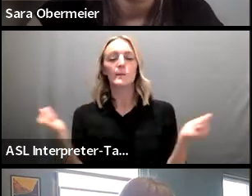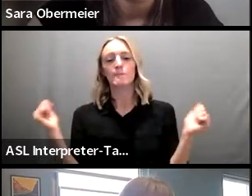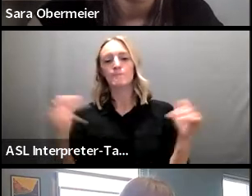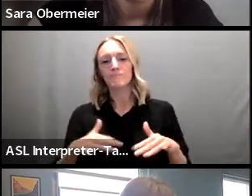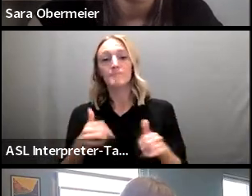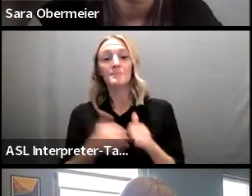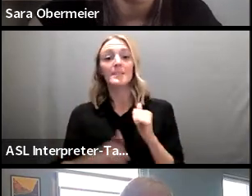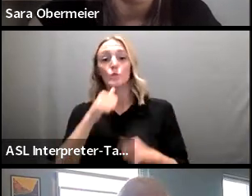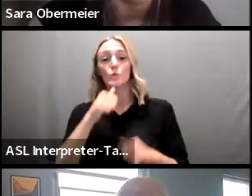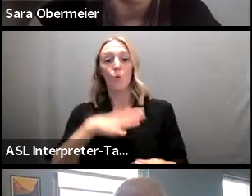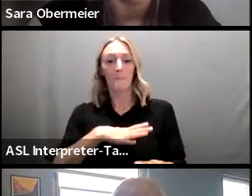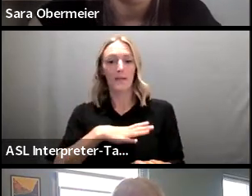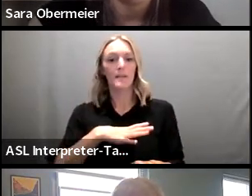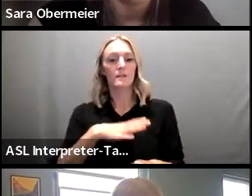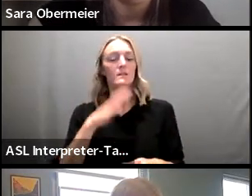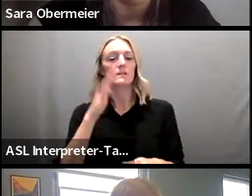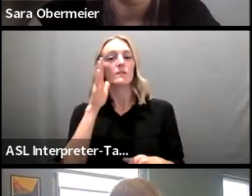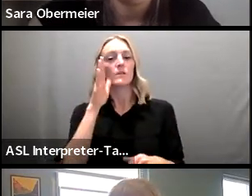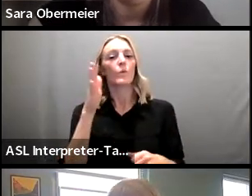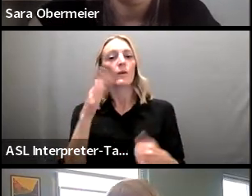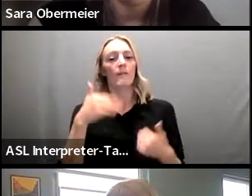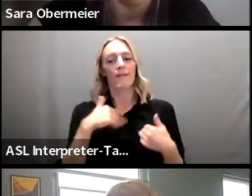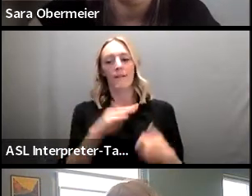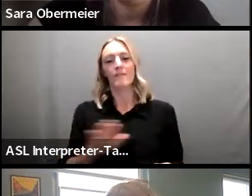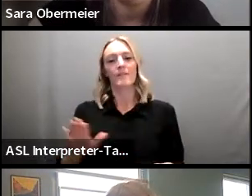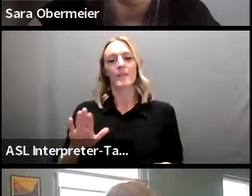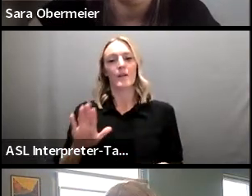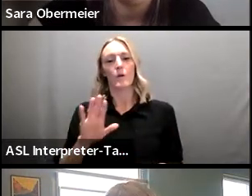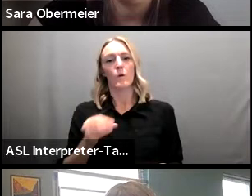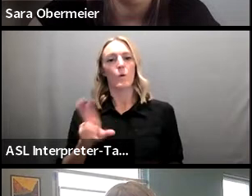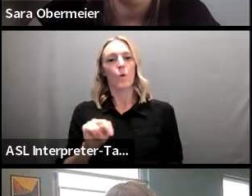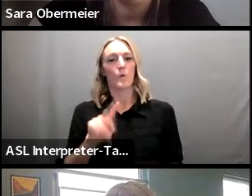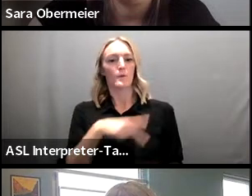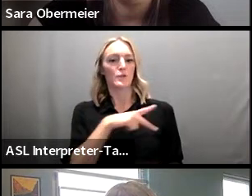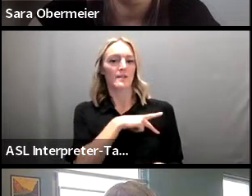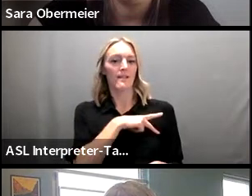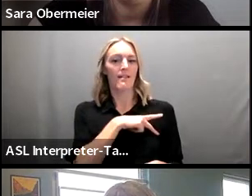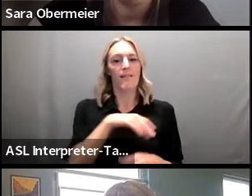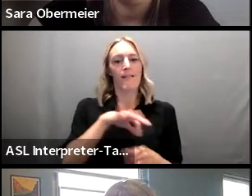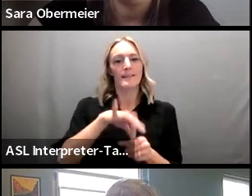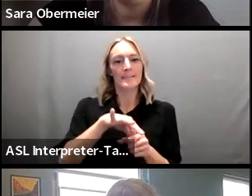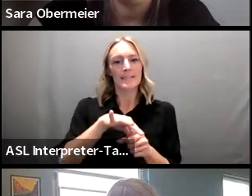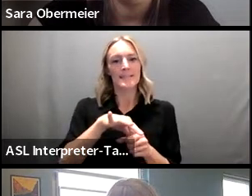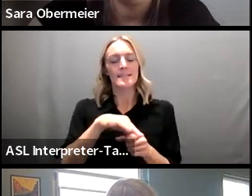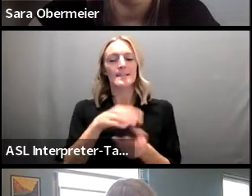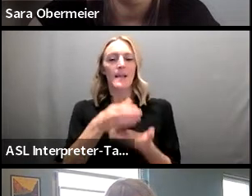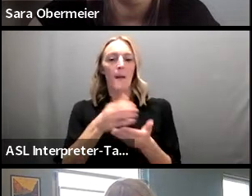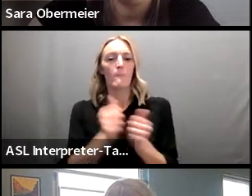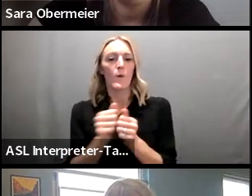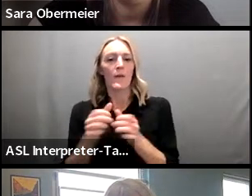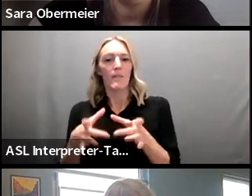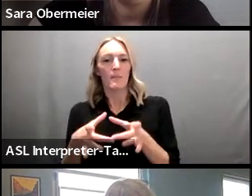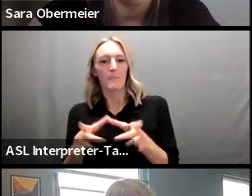woman will walk away with their own personalized teacup and saucer, and it'll just be a beautiful weekend.